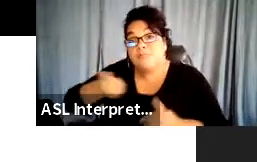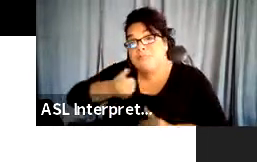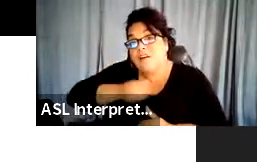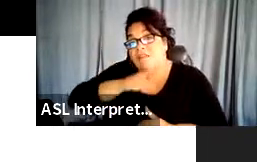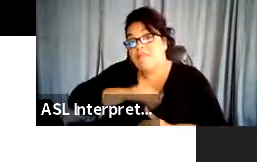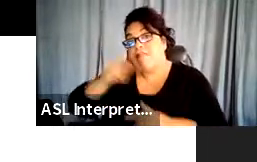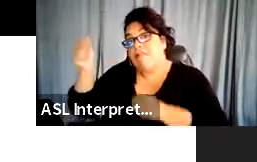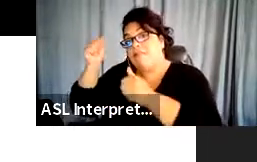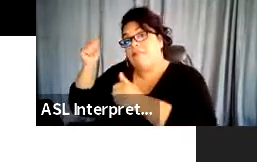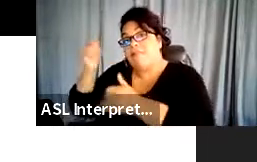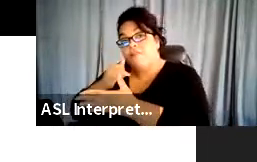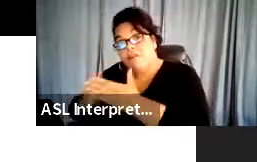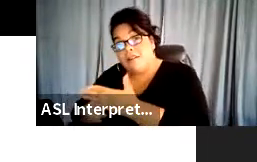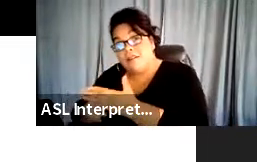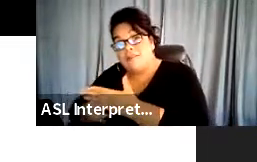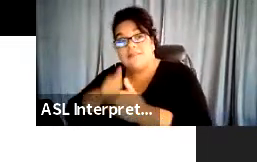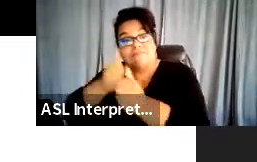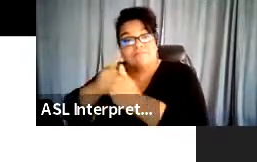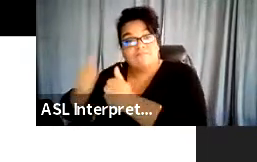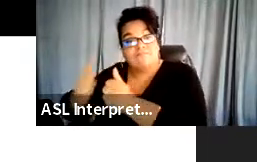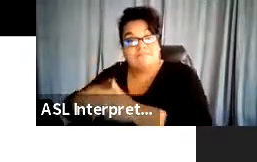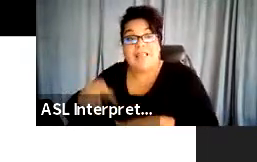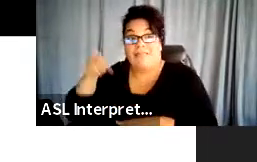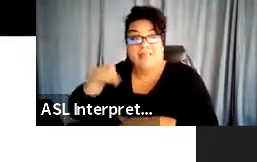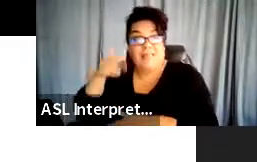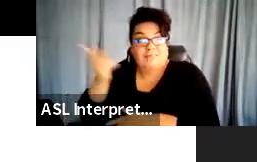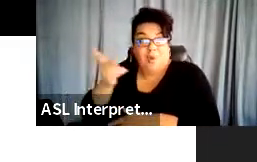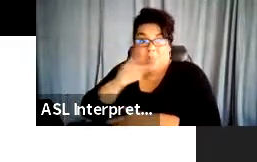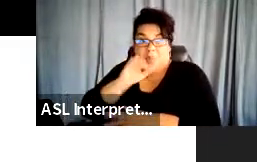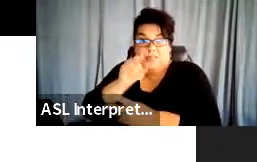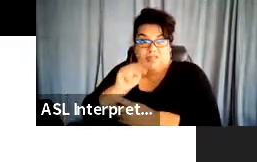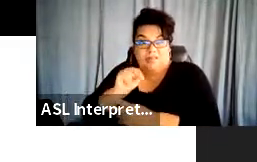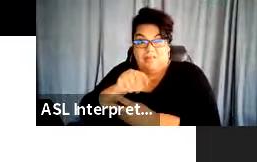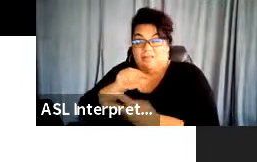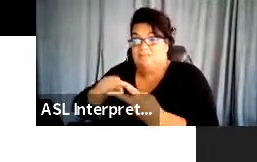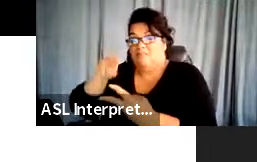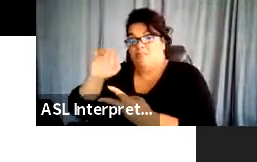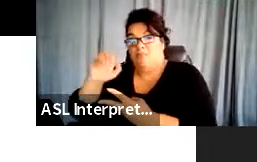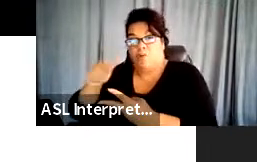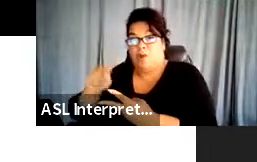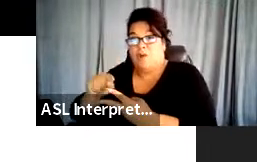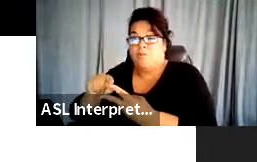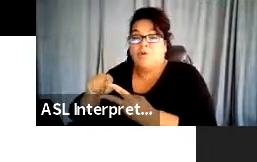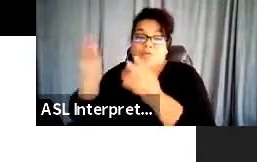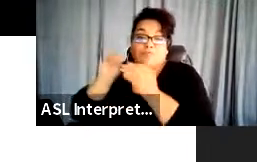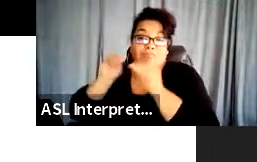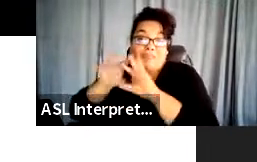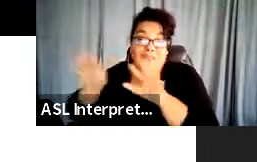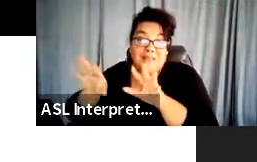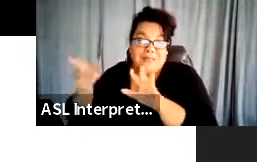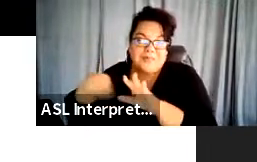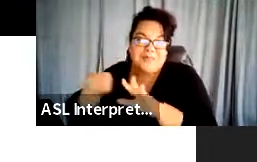then Justin and Margaret will just do their magic, and then we'll close it out in the last five minutes.